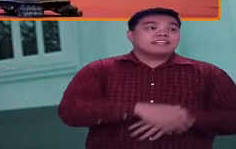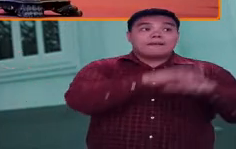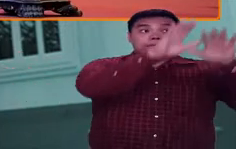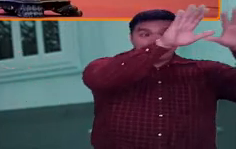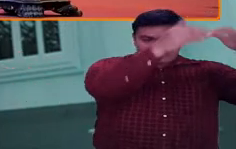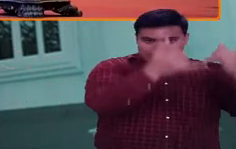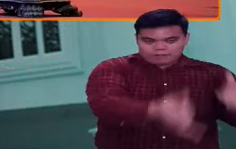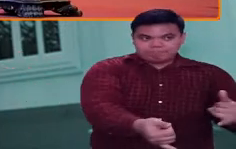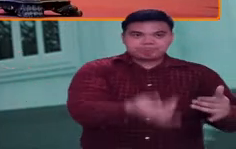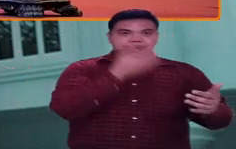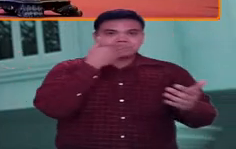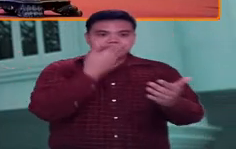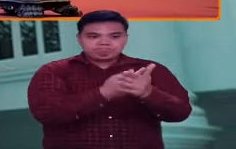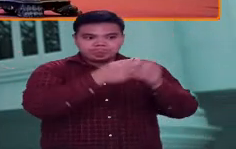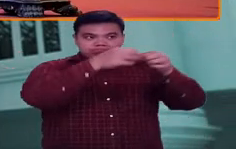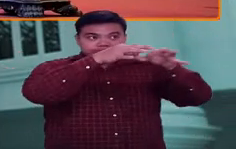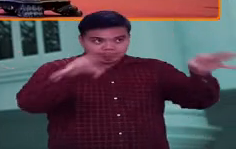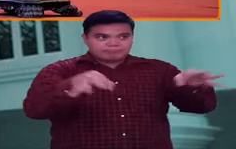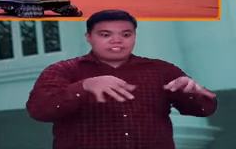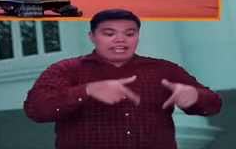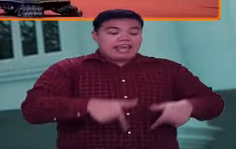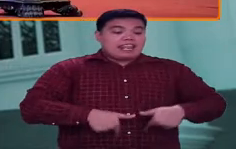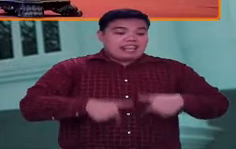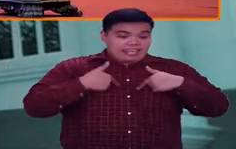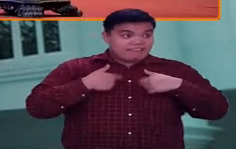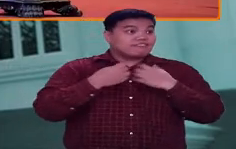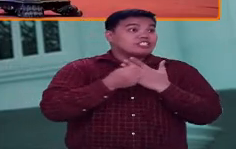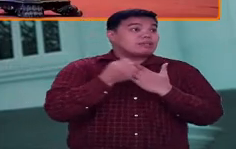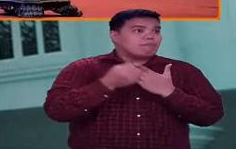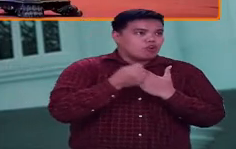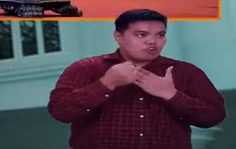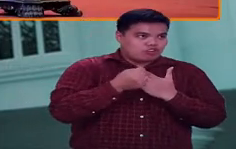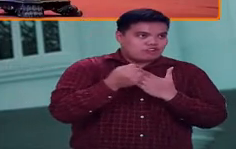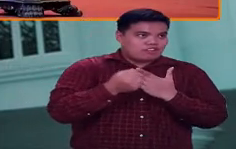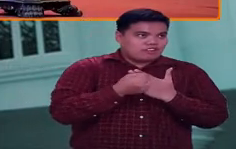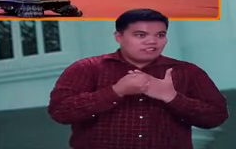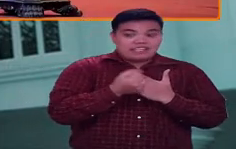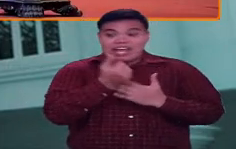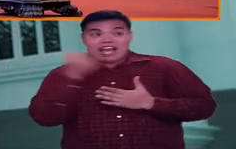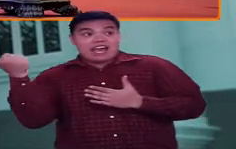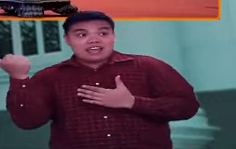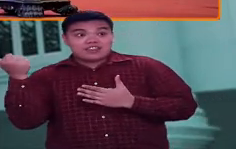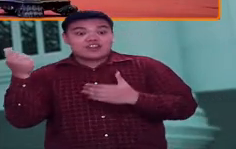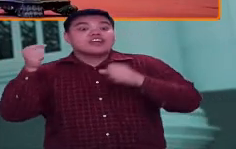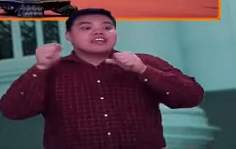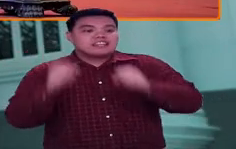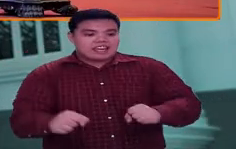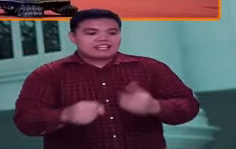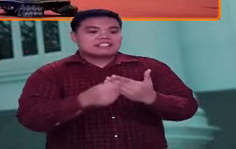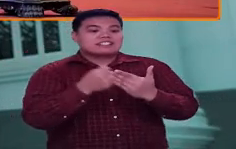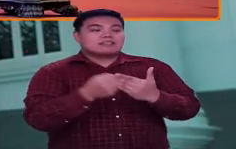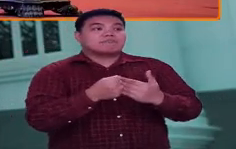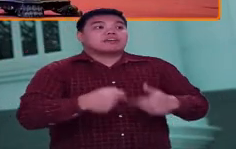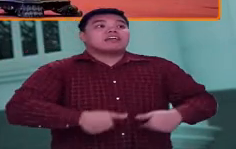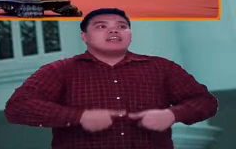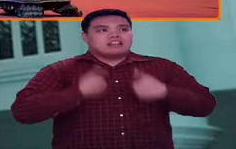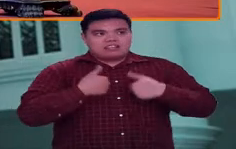Here's a good statement for you. Live simply that others might simply live.